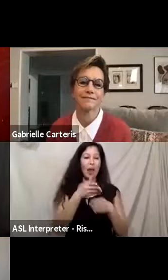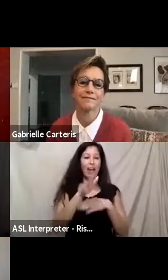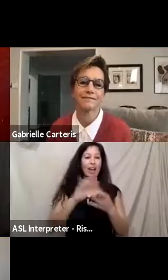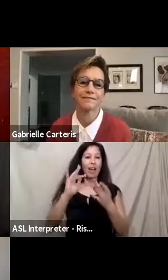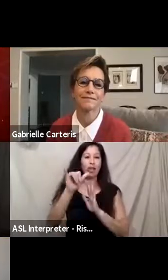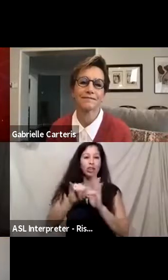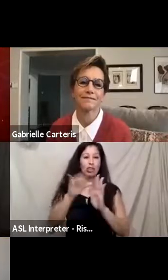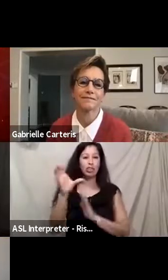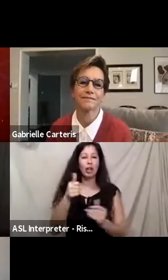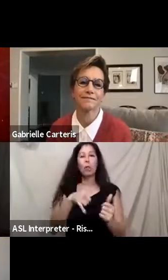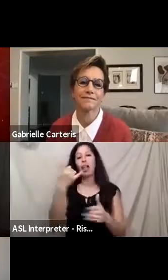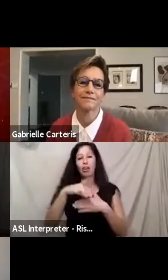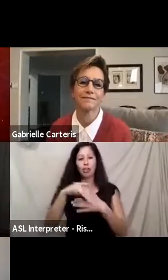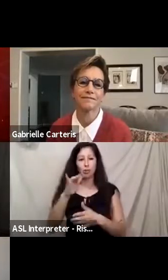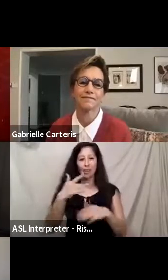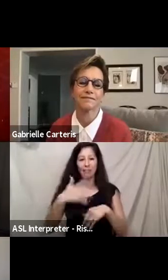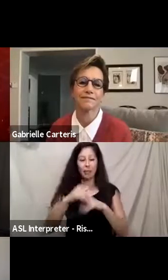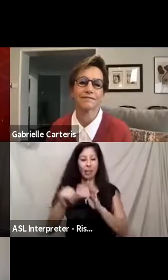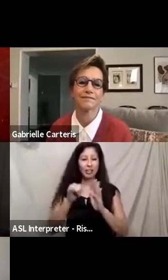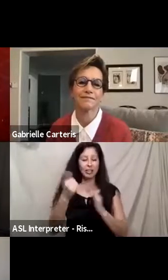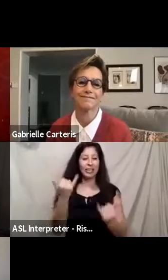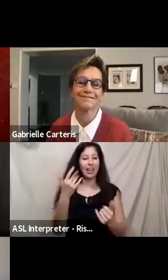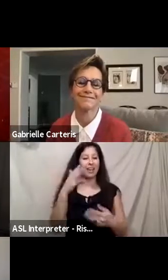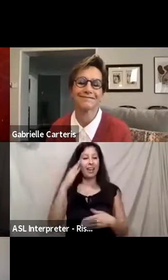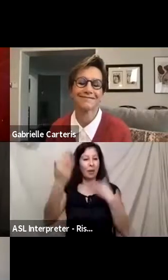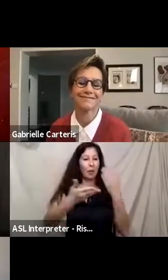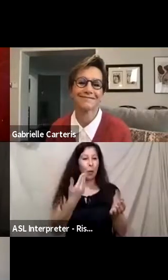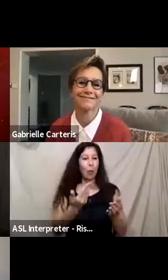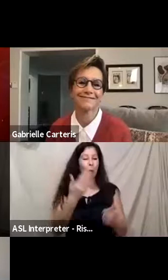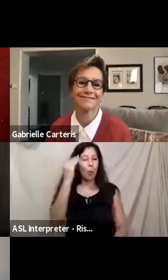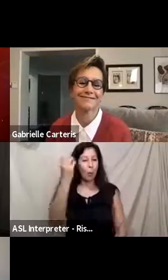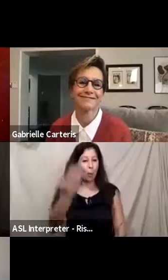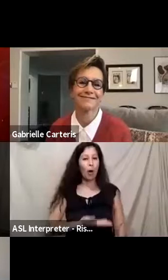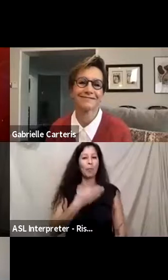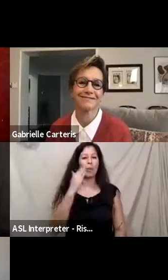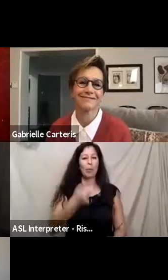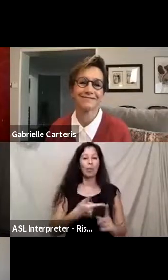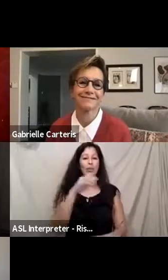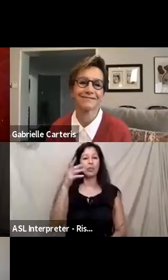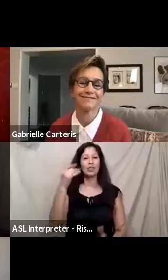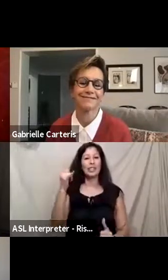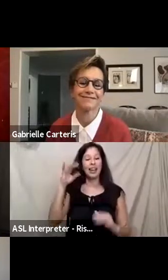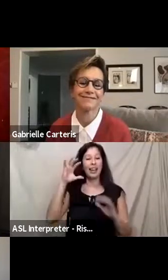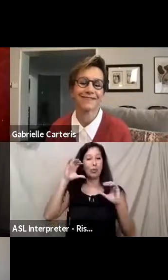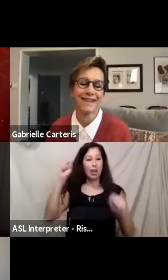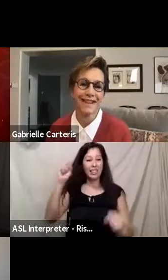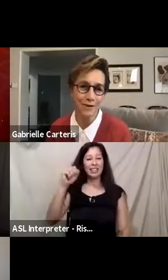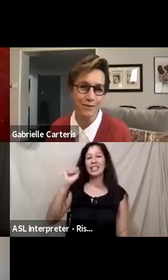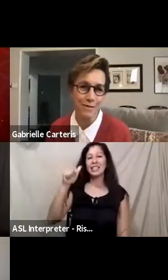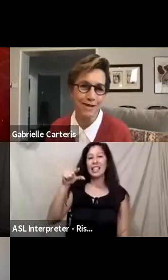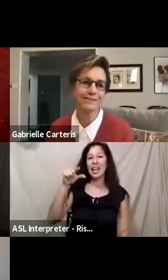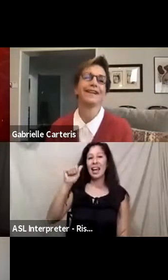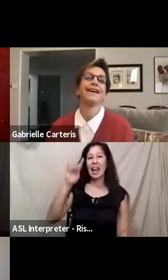with more great content. Now, please give a warm welcome to today's host, SAG-AFTRA President, Gabrielle Carteris.